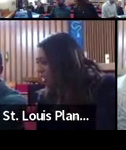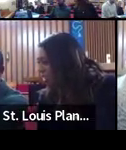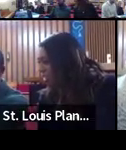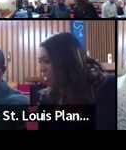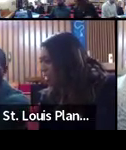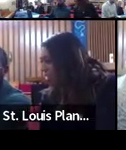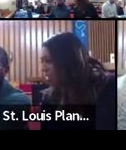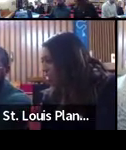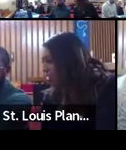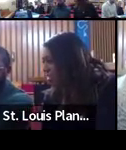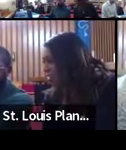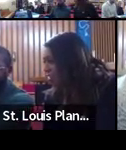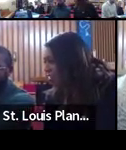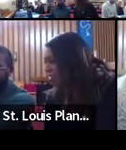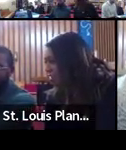bill.